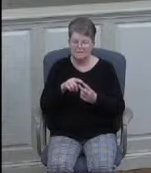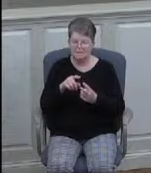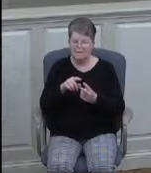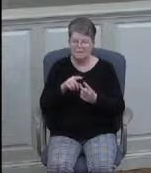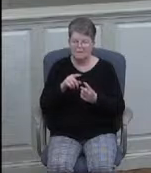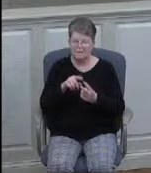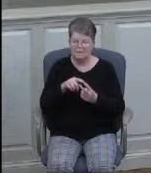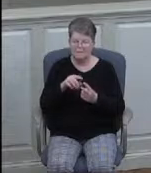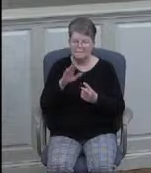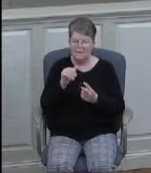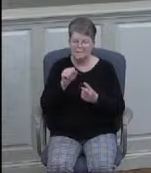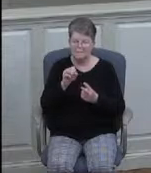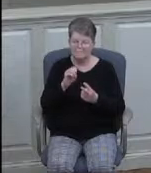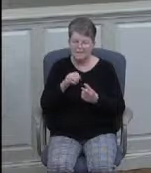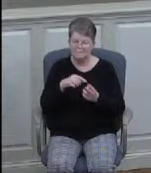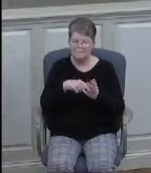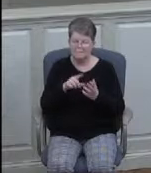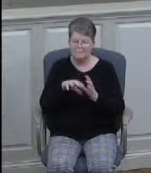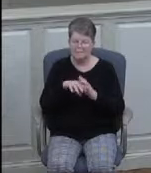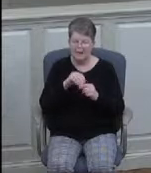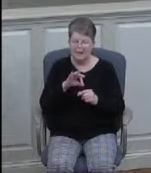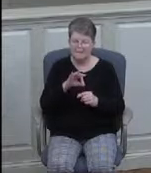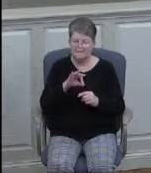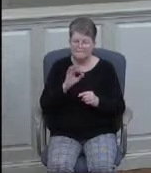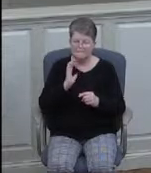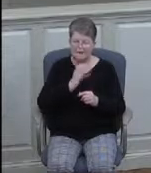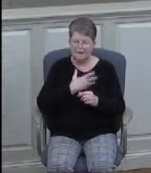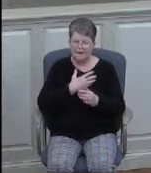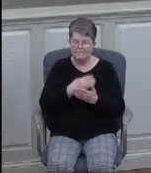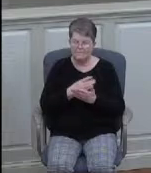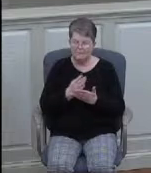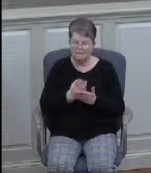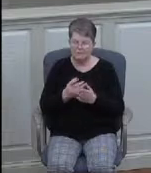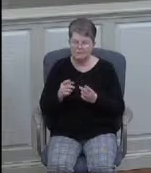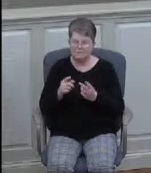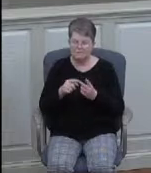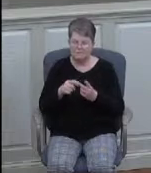budget. Do I hear a motion? I'll make a motion to approve